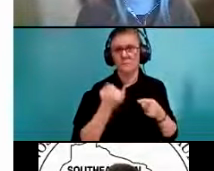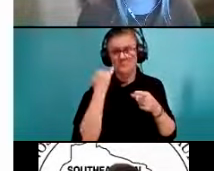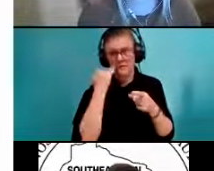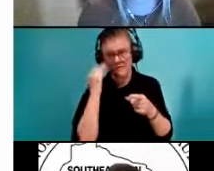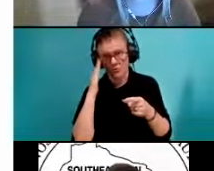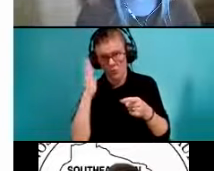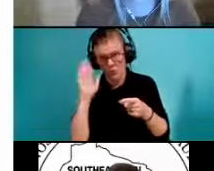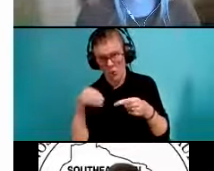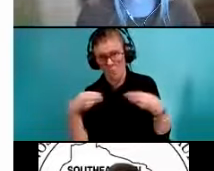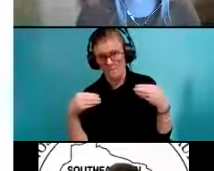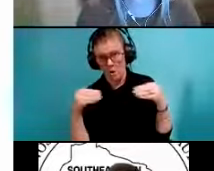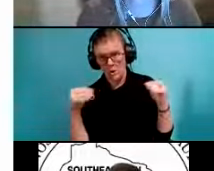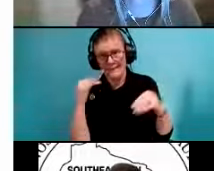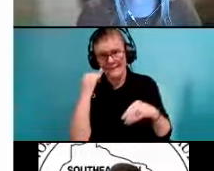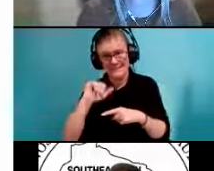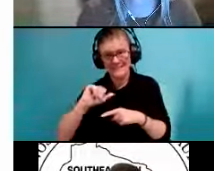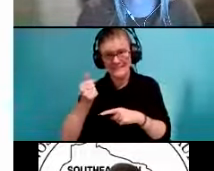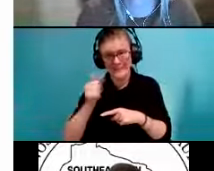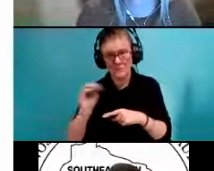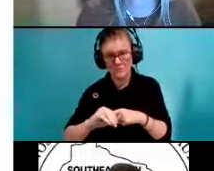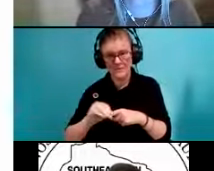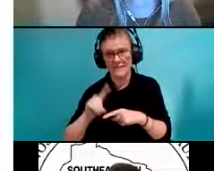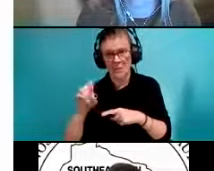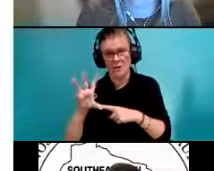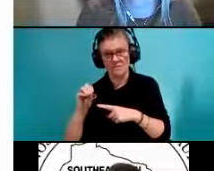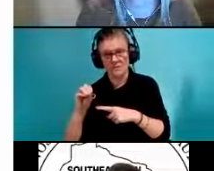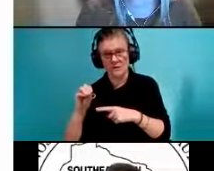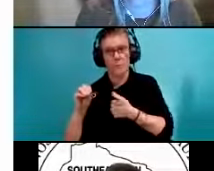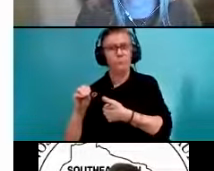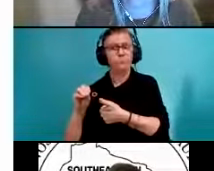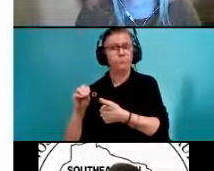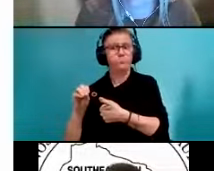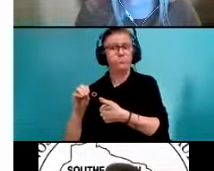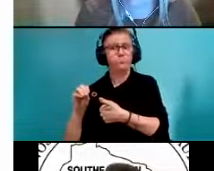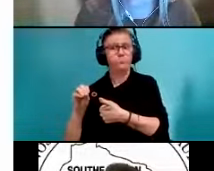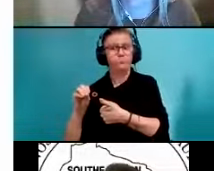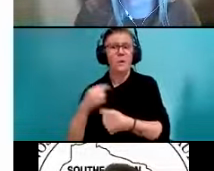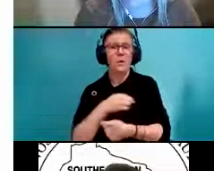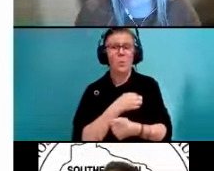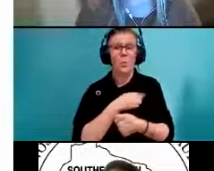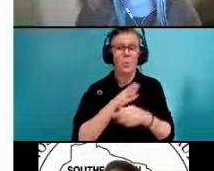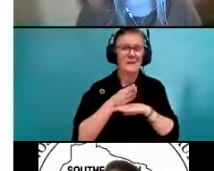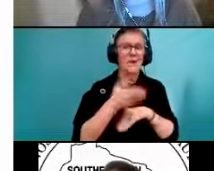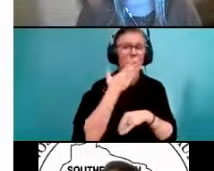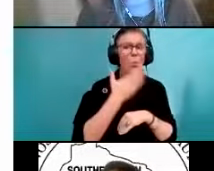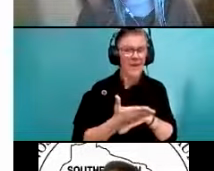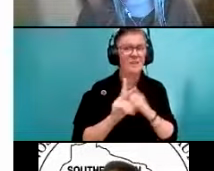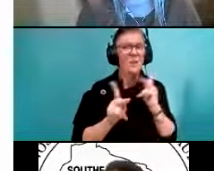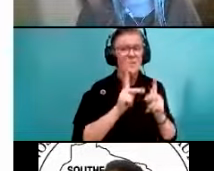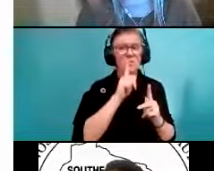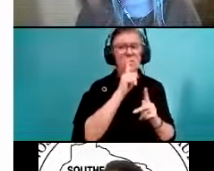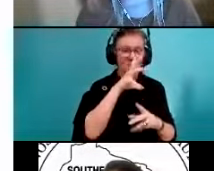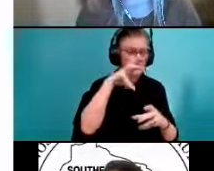anything about marketing, when you get 10%, which would have been 150, that's a great response. We did well. People seem to be